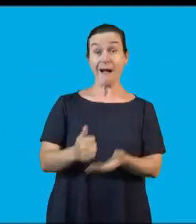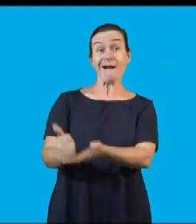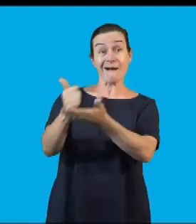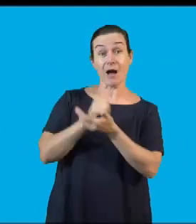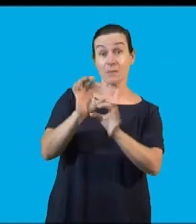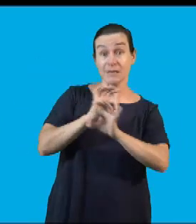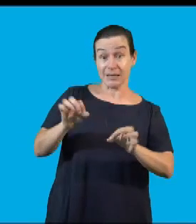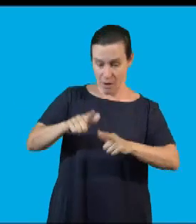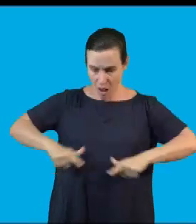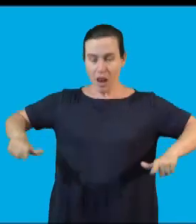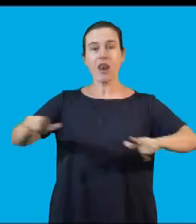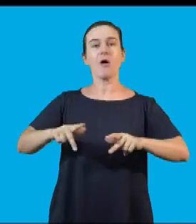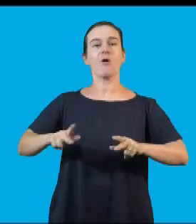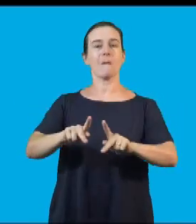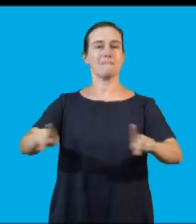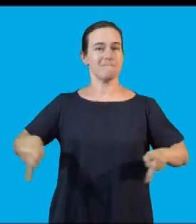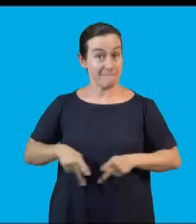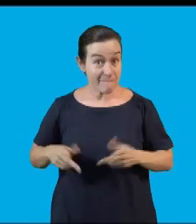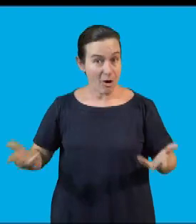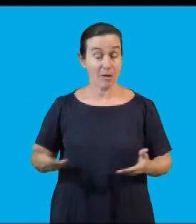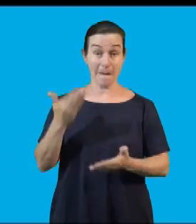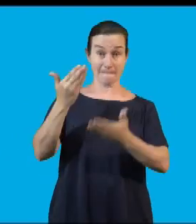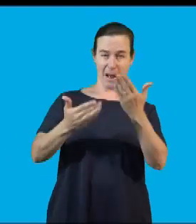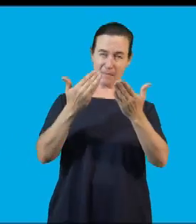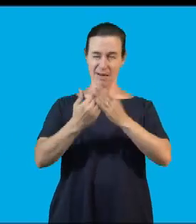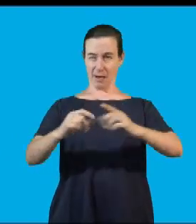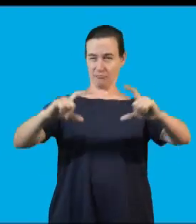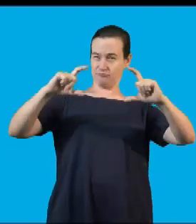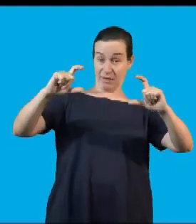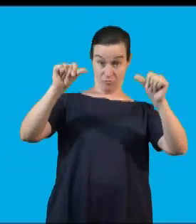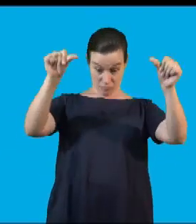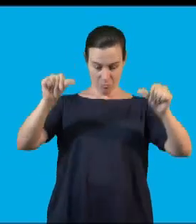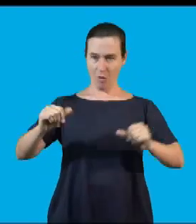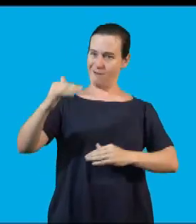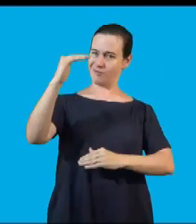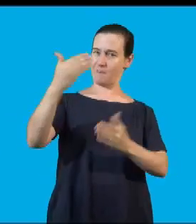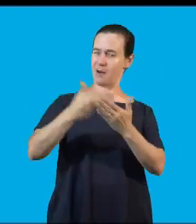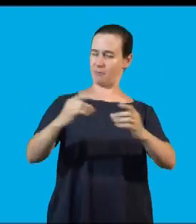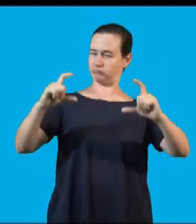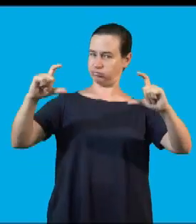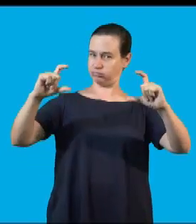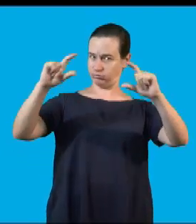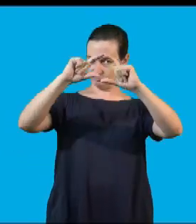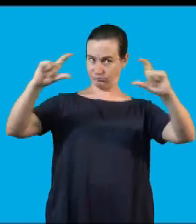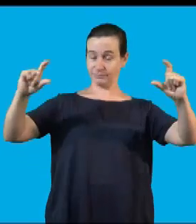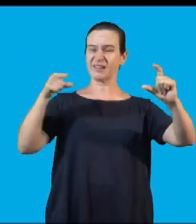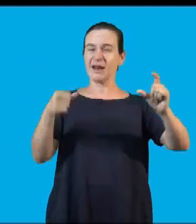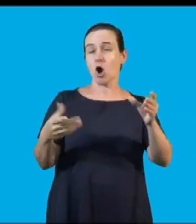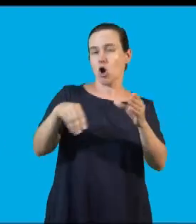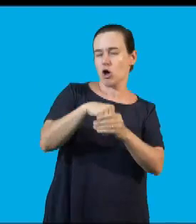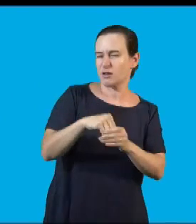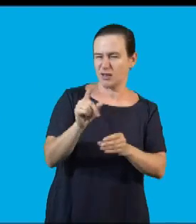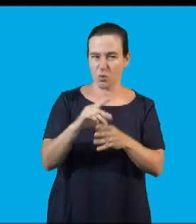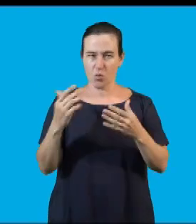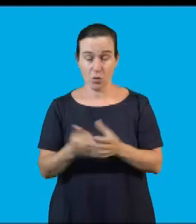up our local park." You might put this in a larger font at the top of your poster. Then you would have the